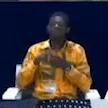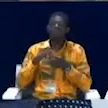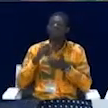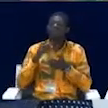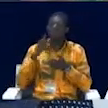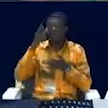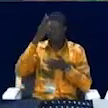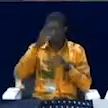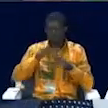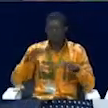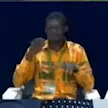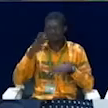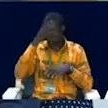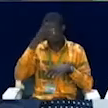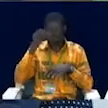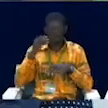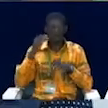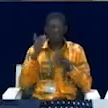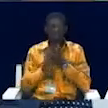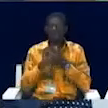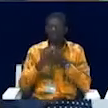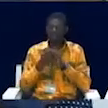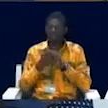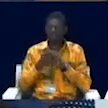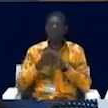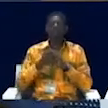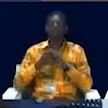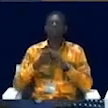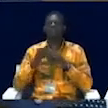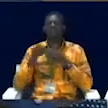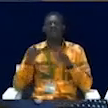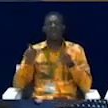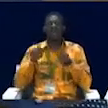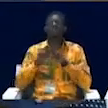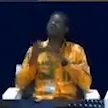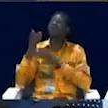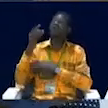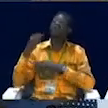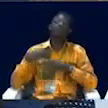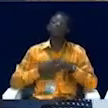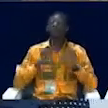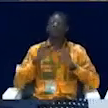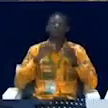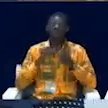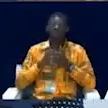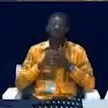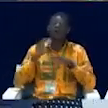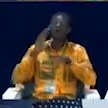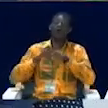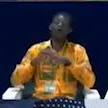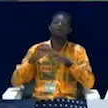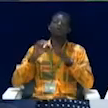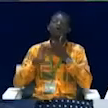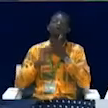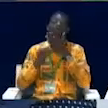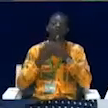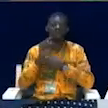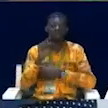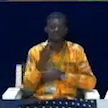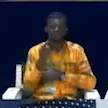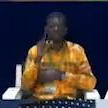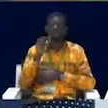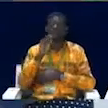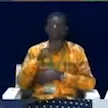I said, there's no problem. But as God will have it, on October 1st,